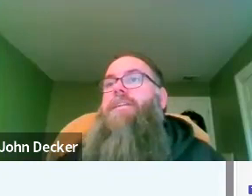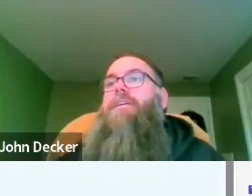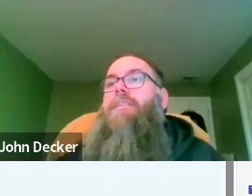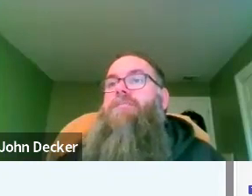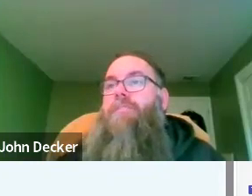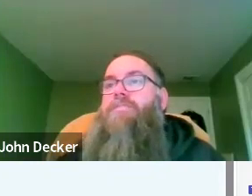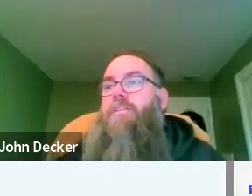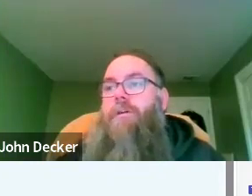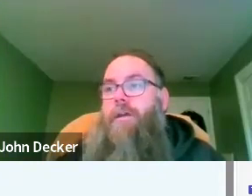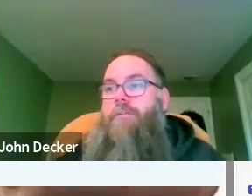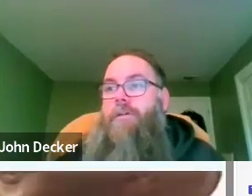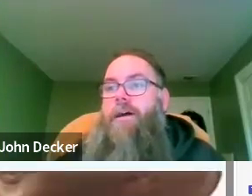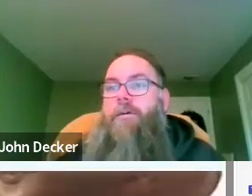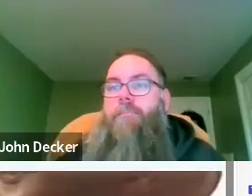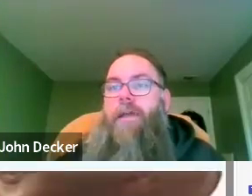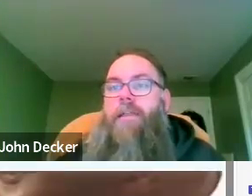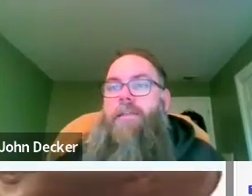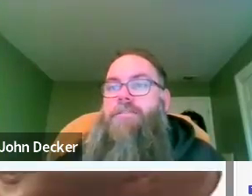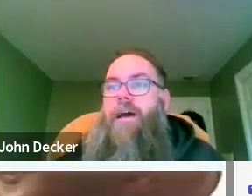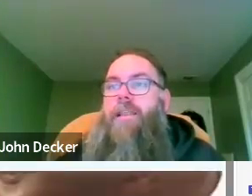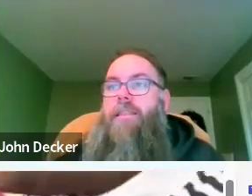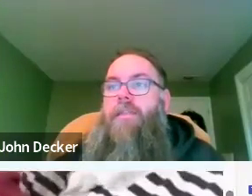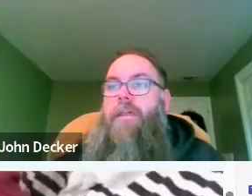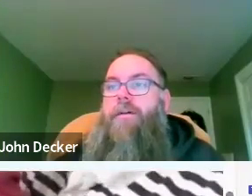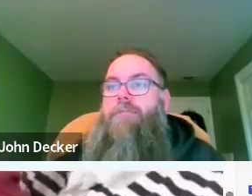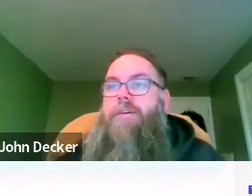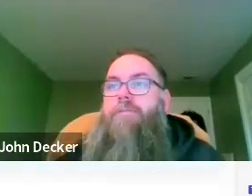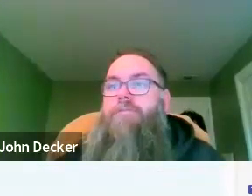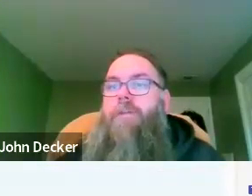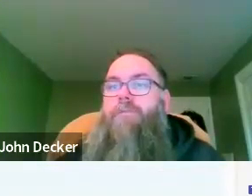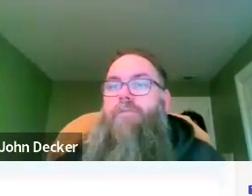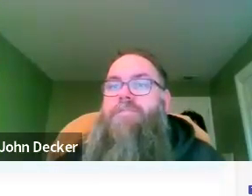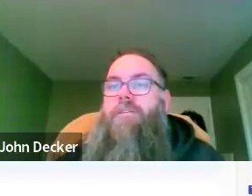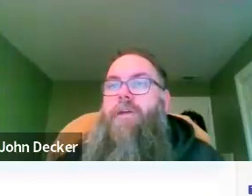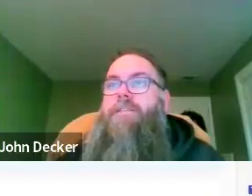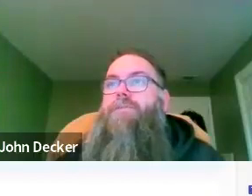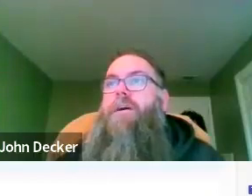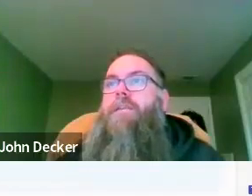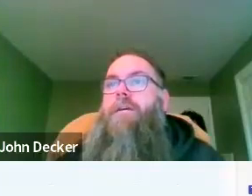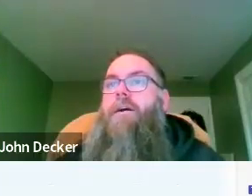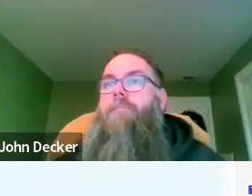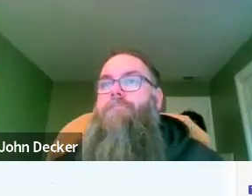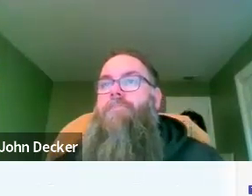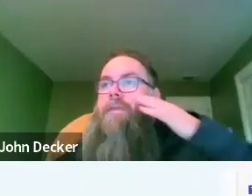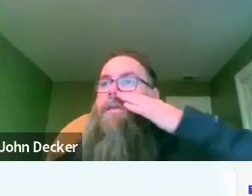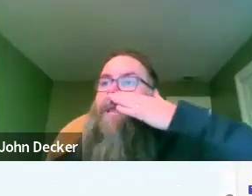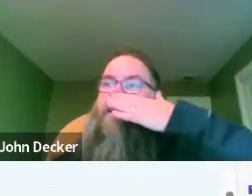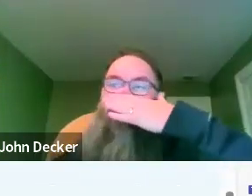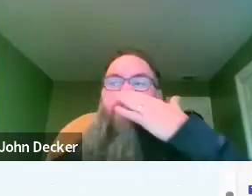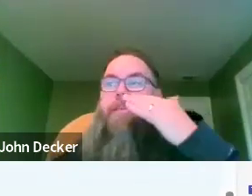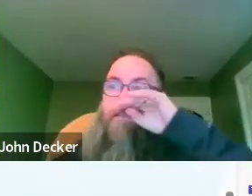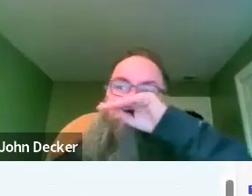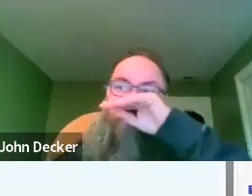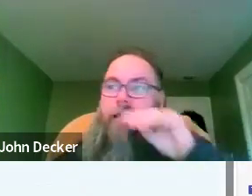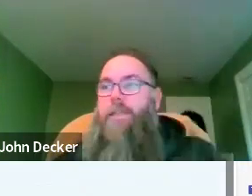DDS's website, they've moved things all around now. And it's not, they don't have the rate reform stuff right at the front